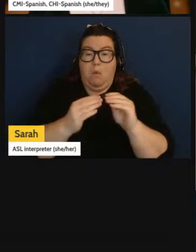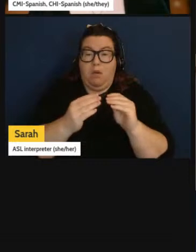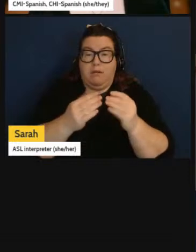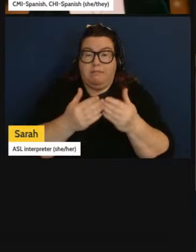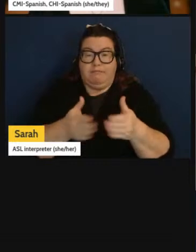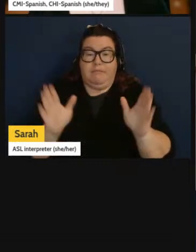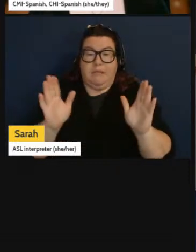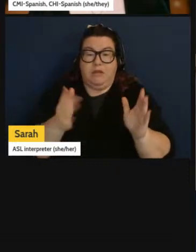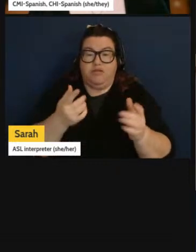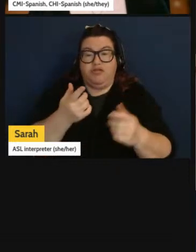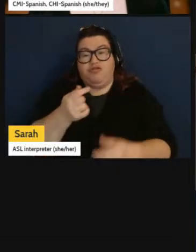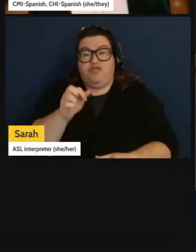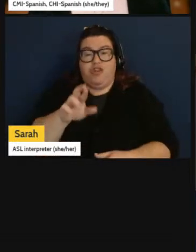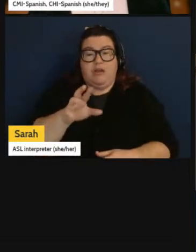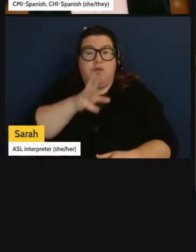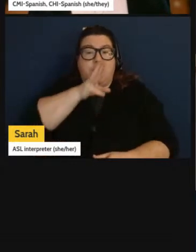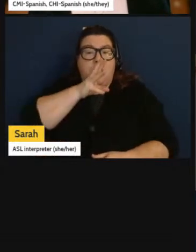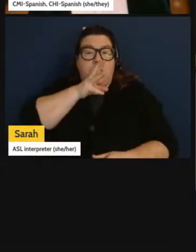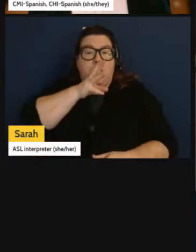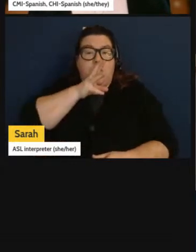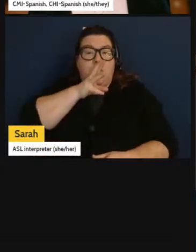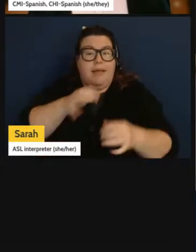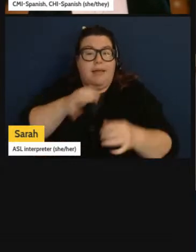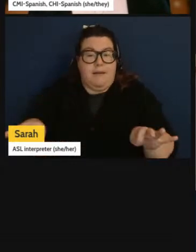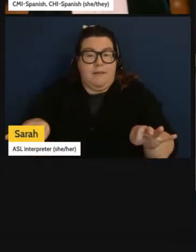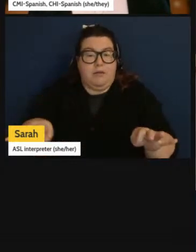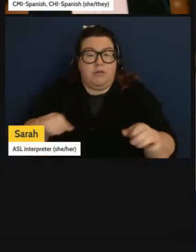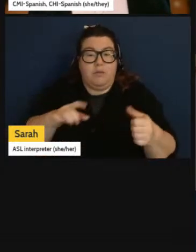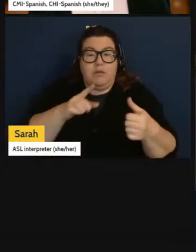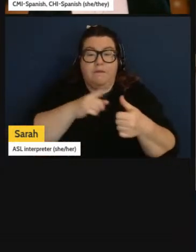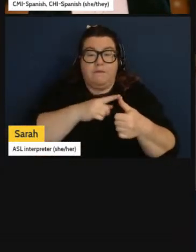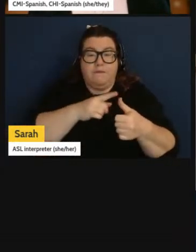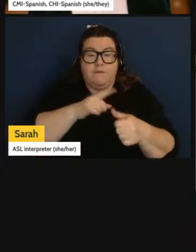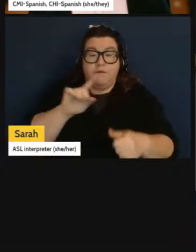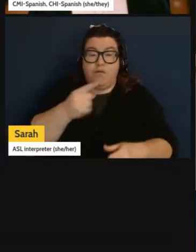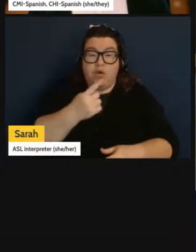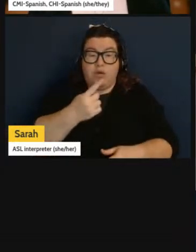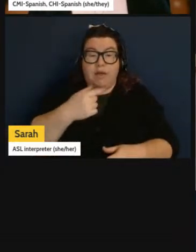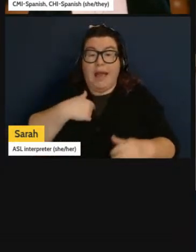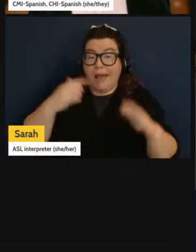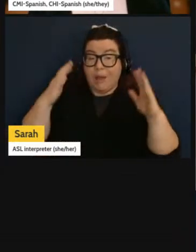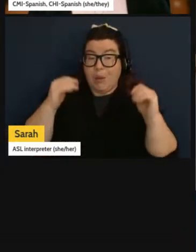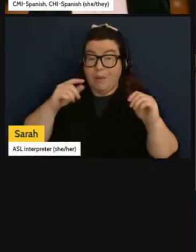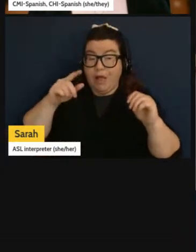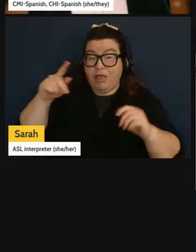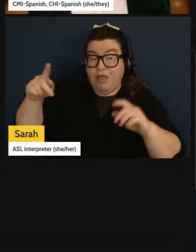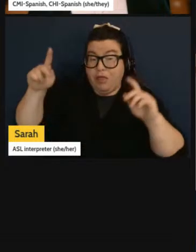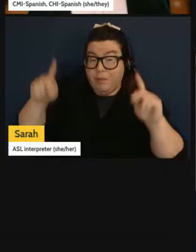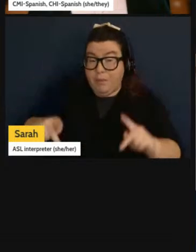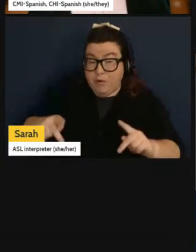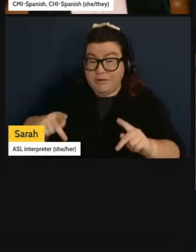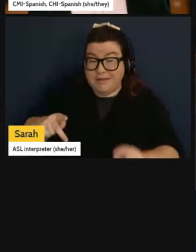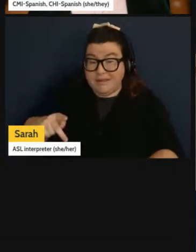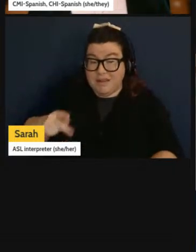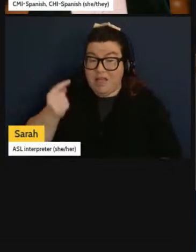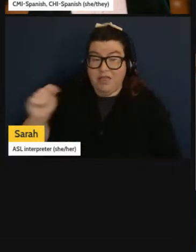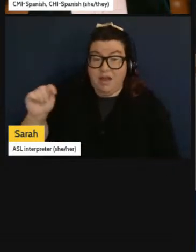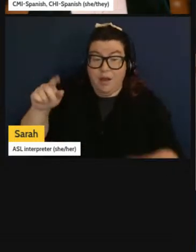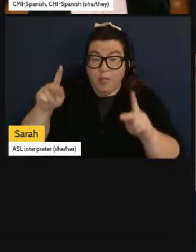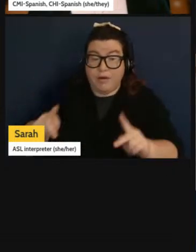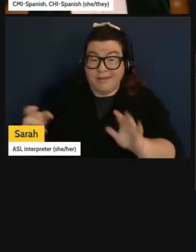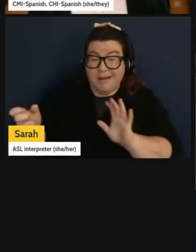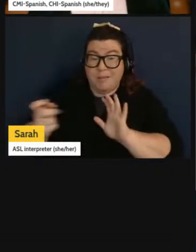spoken language. For instance, with the first one, I hope the person comes back for